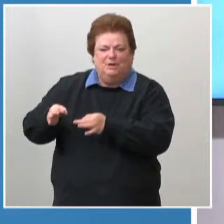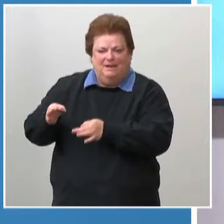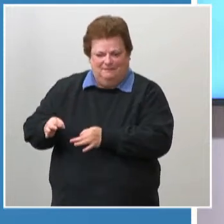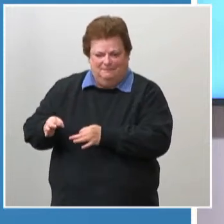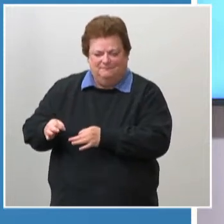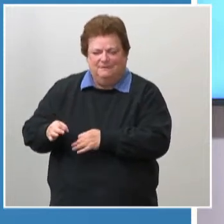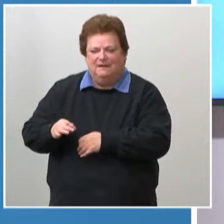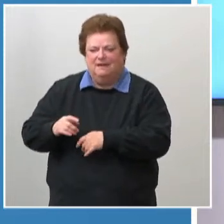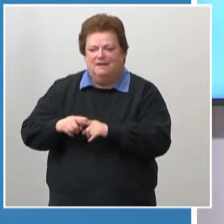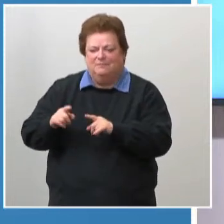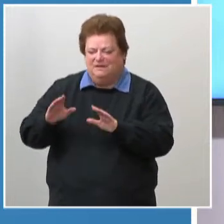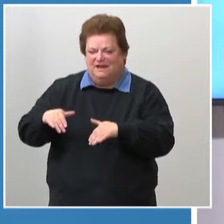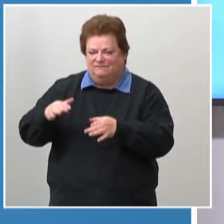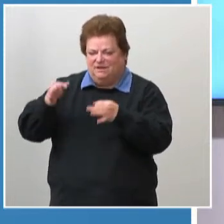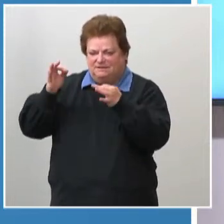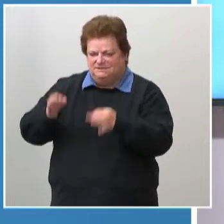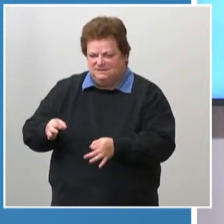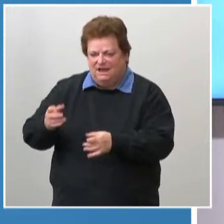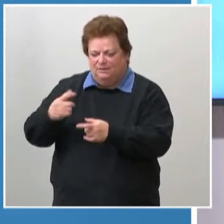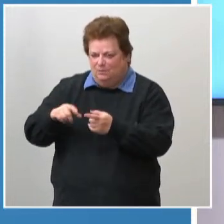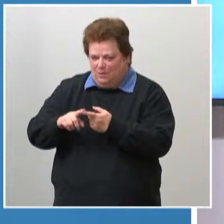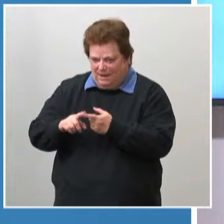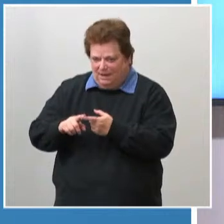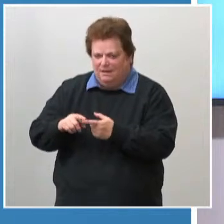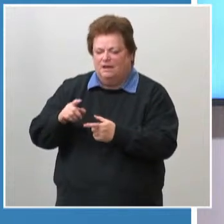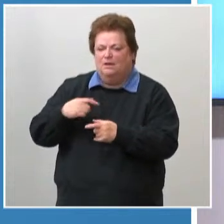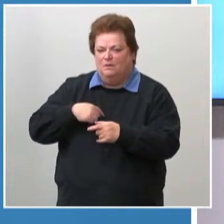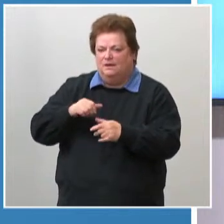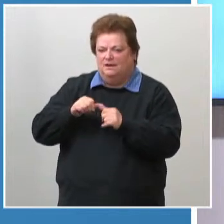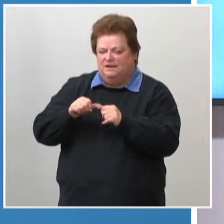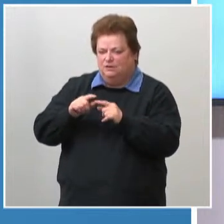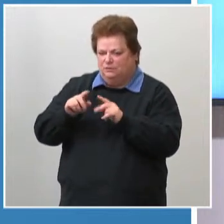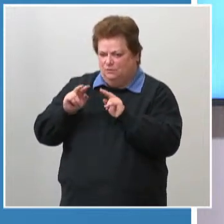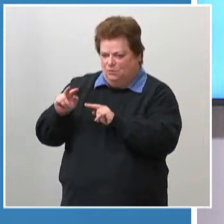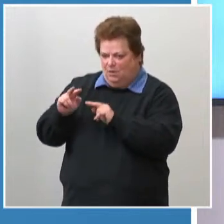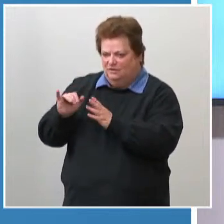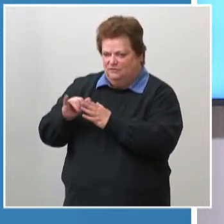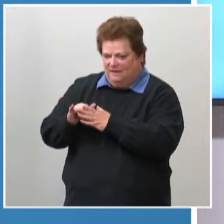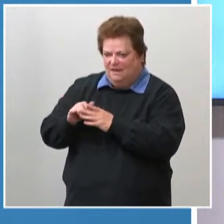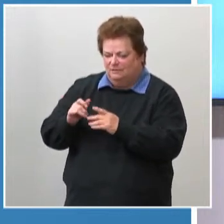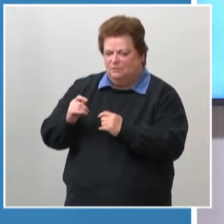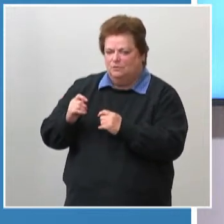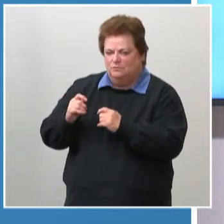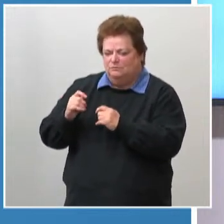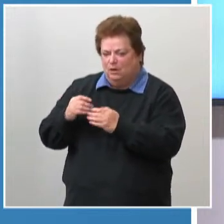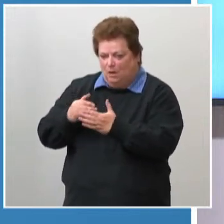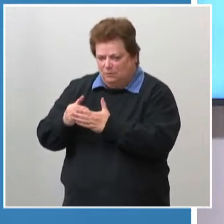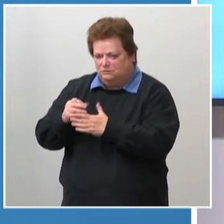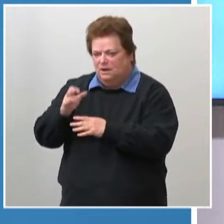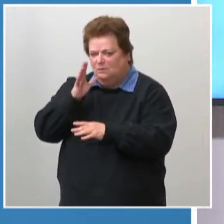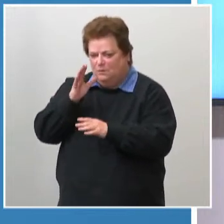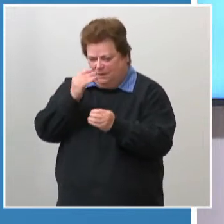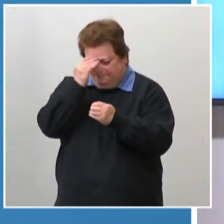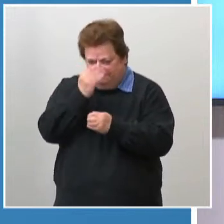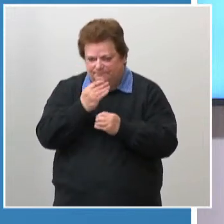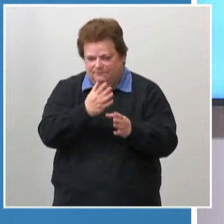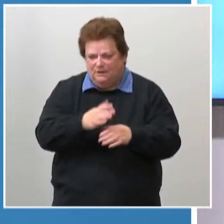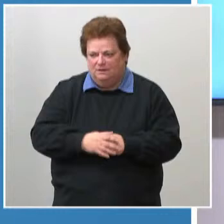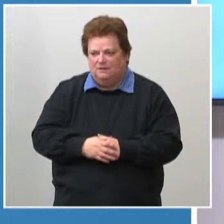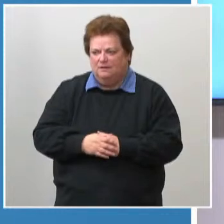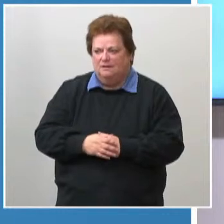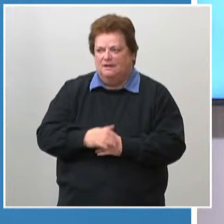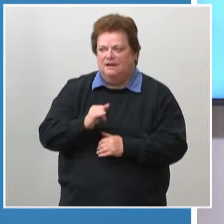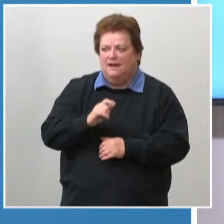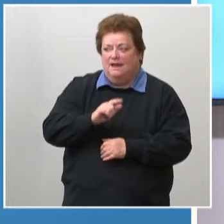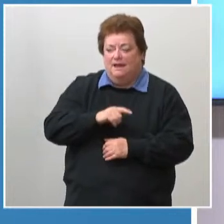has not been set yet, and we will continue to monitor this closely and report to you. And now turning